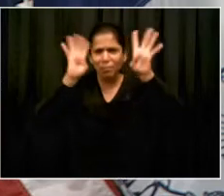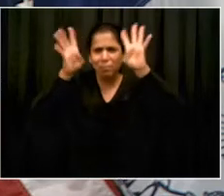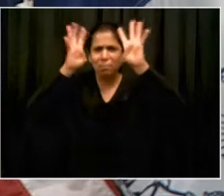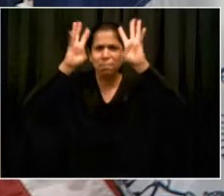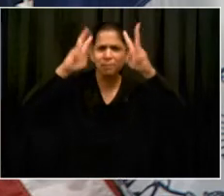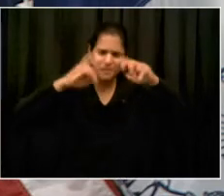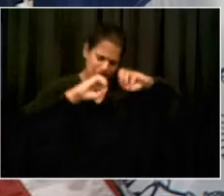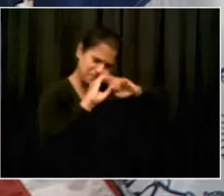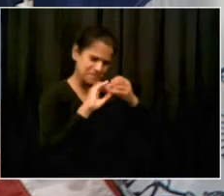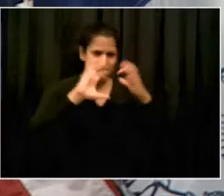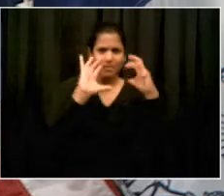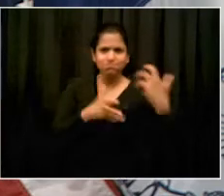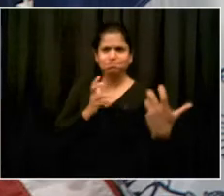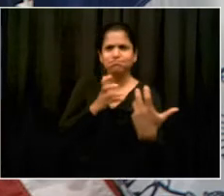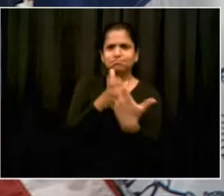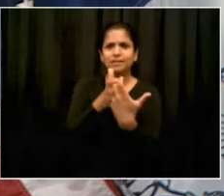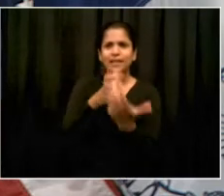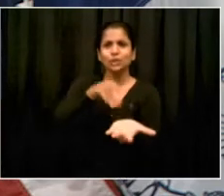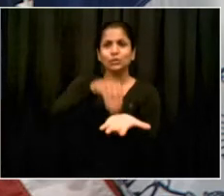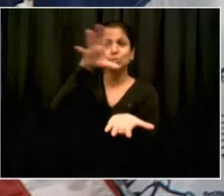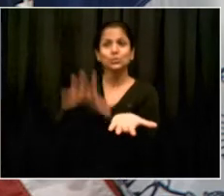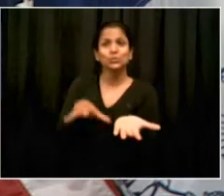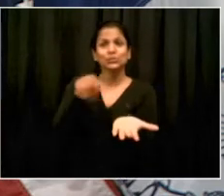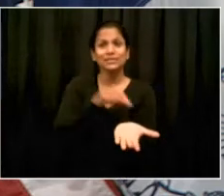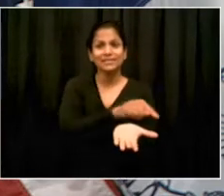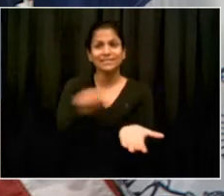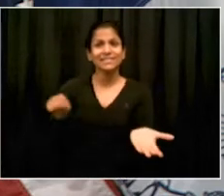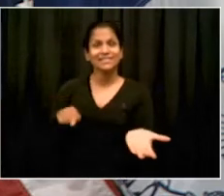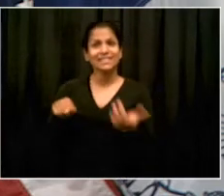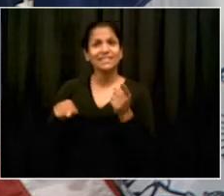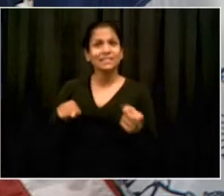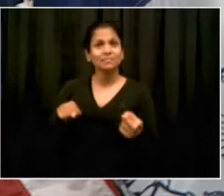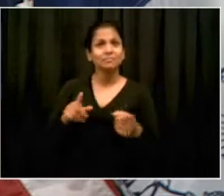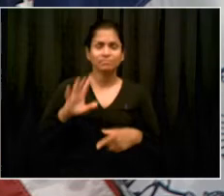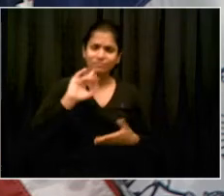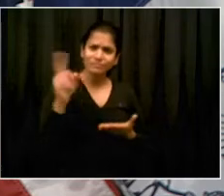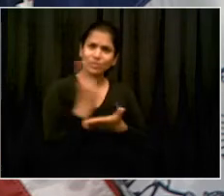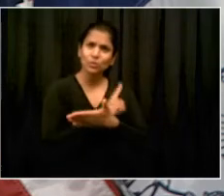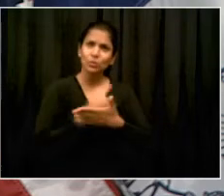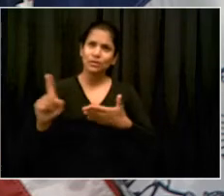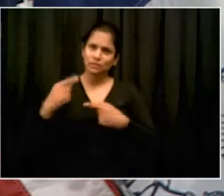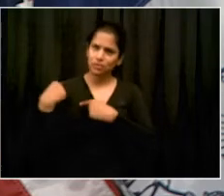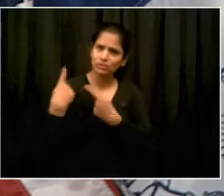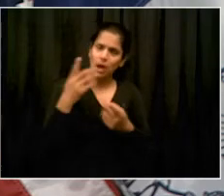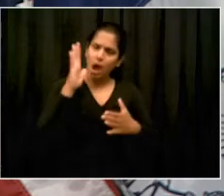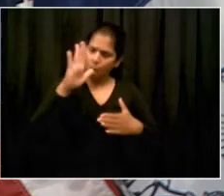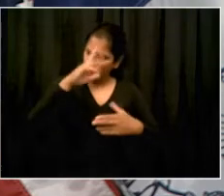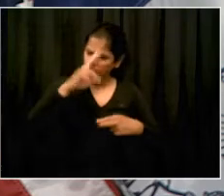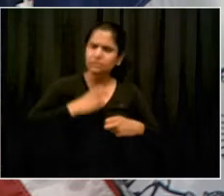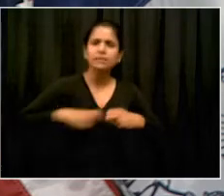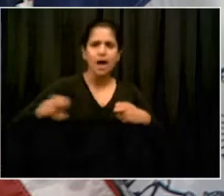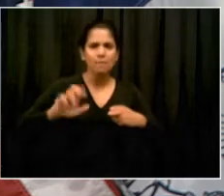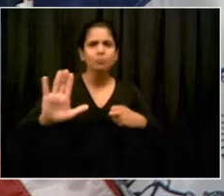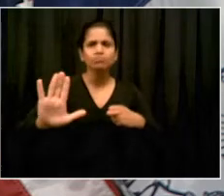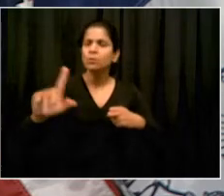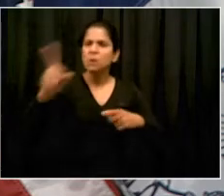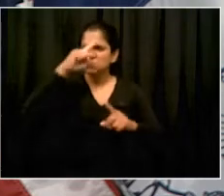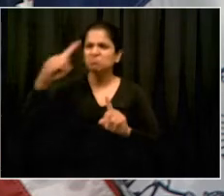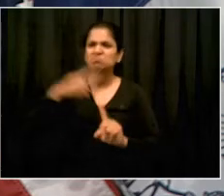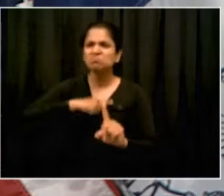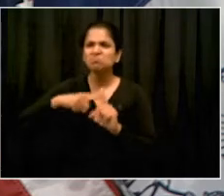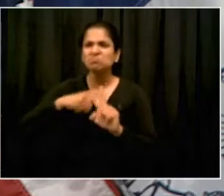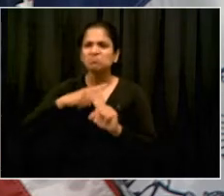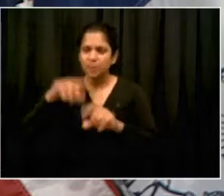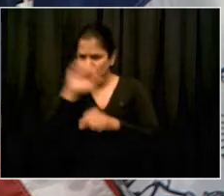take some adjustment. There will be a transitional reality. And the first days are not going to be everything we want them to be. It's going to take several